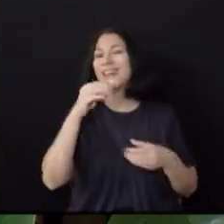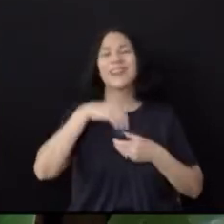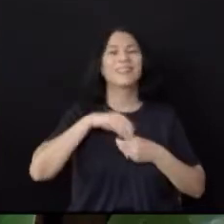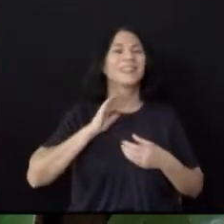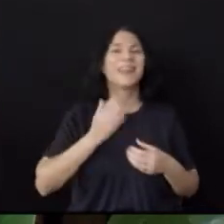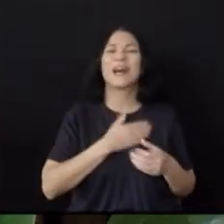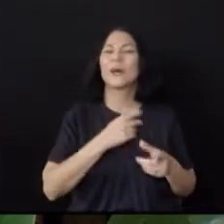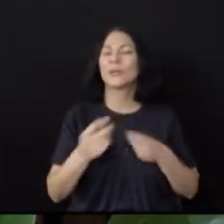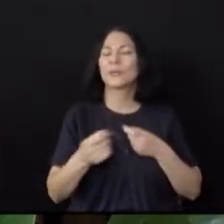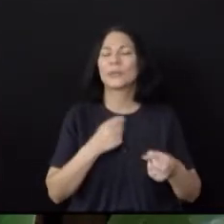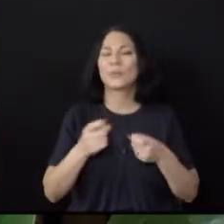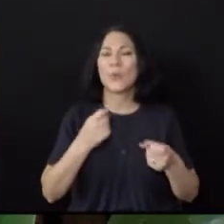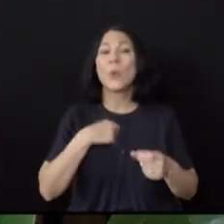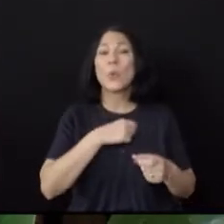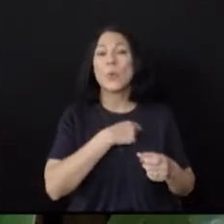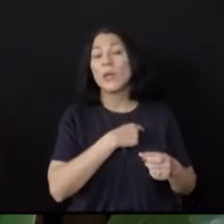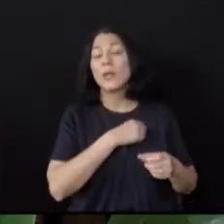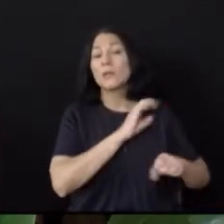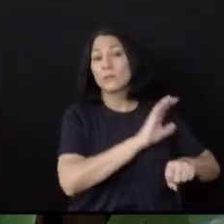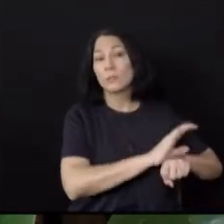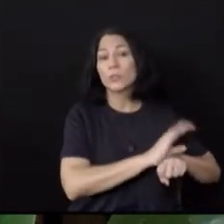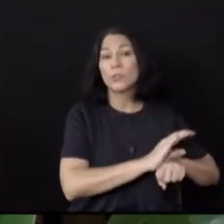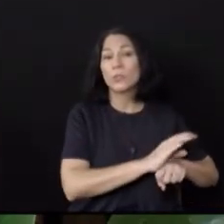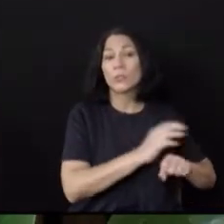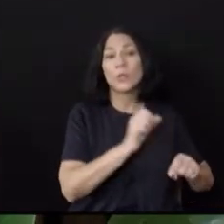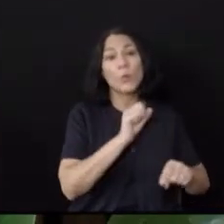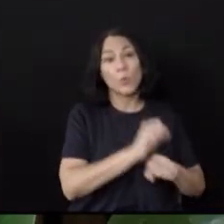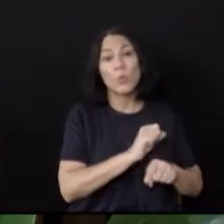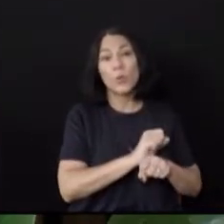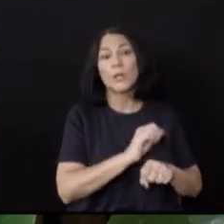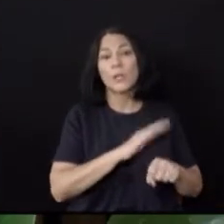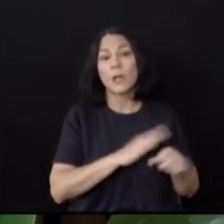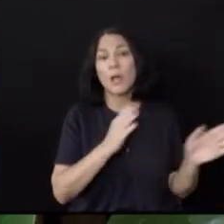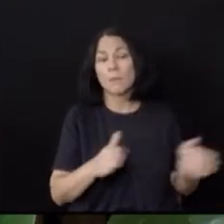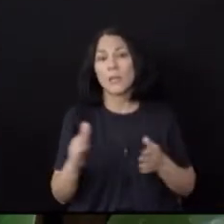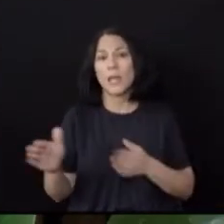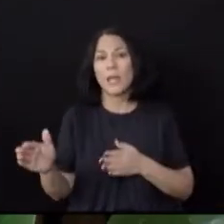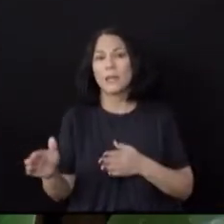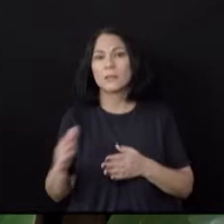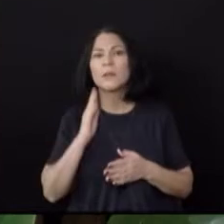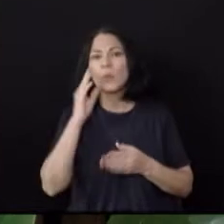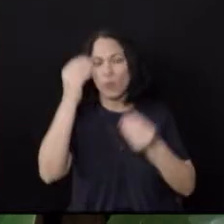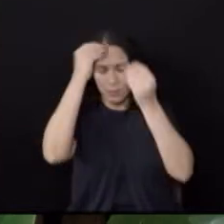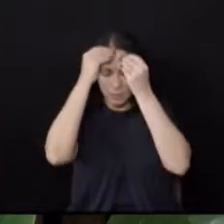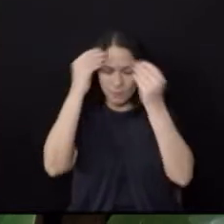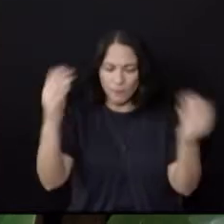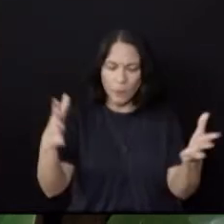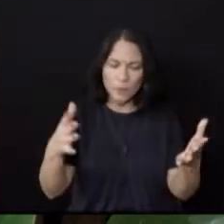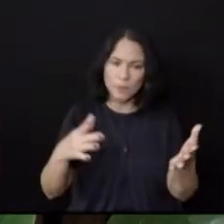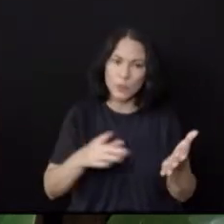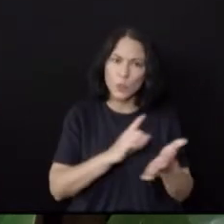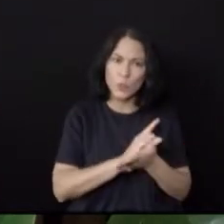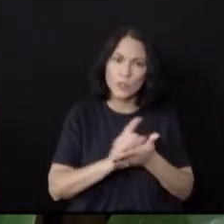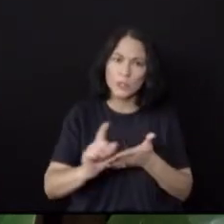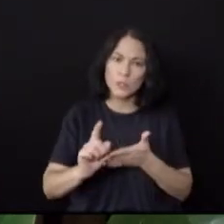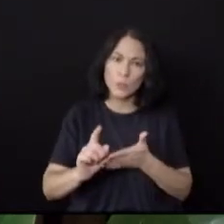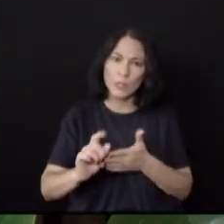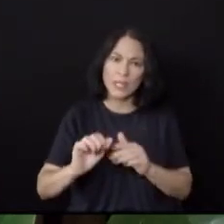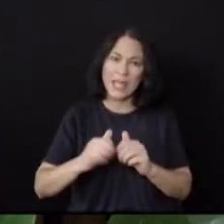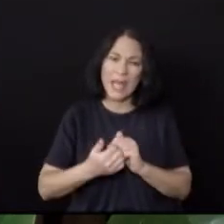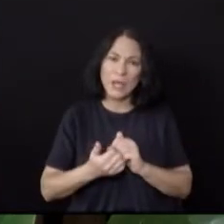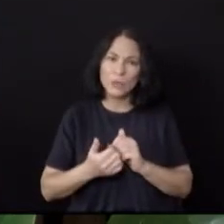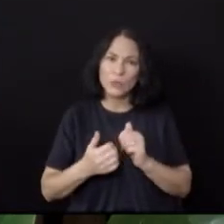are working on a plan as Christ Church, which we will share more in this next week, about how we take steps trying to